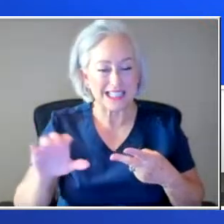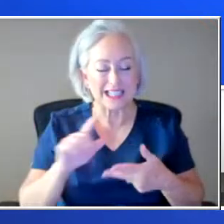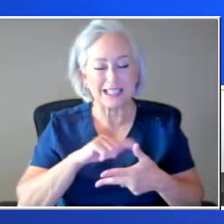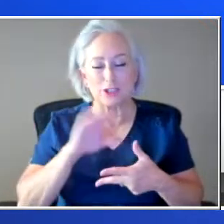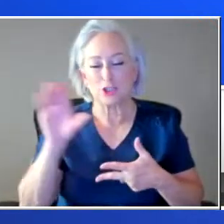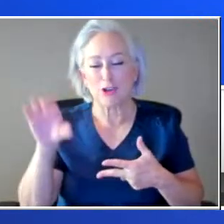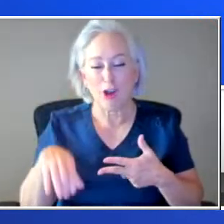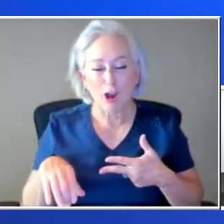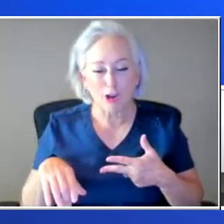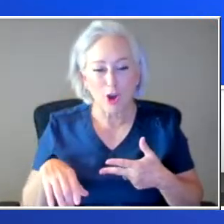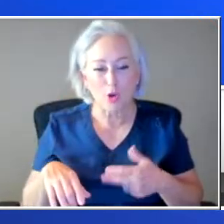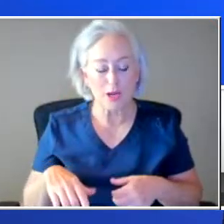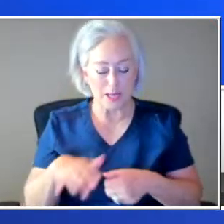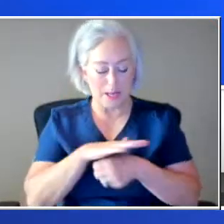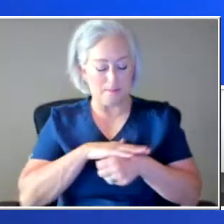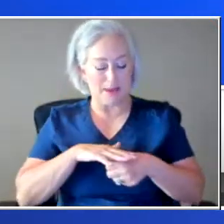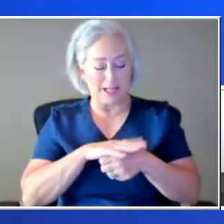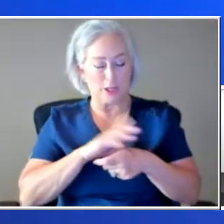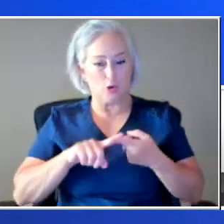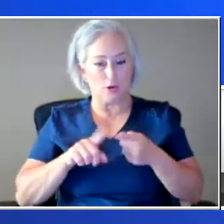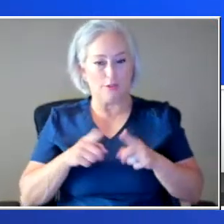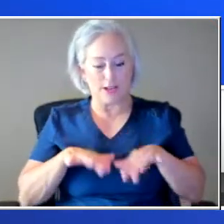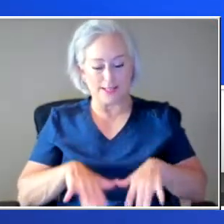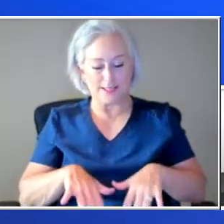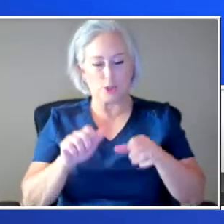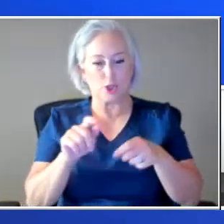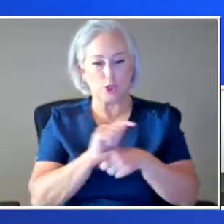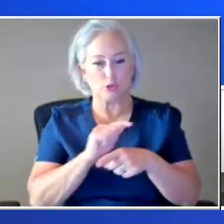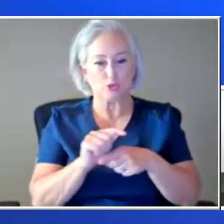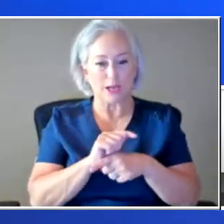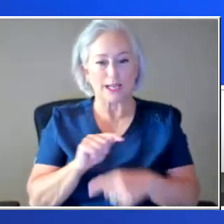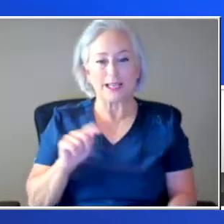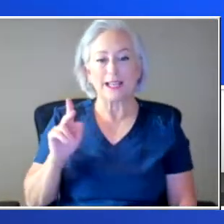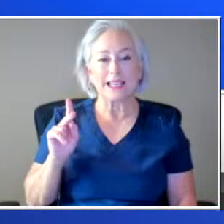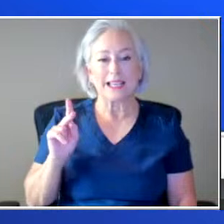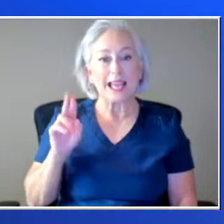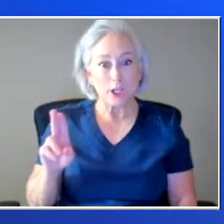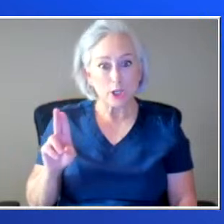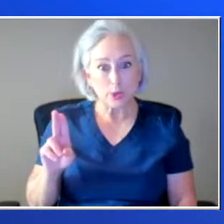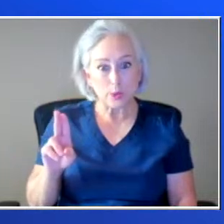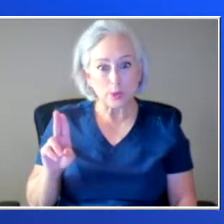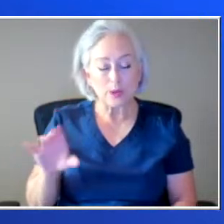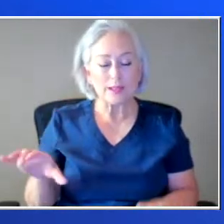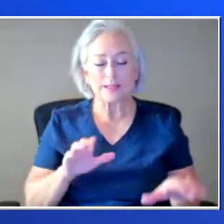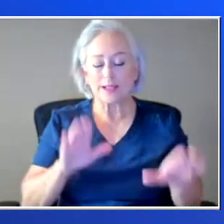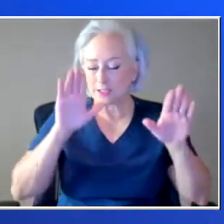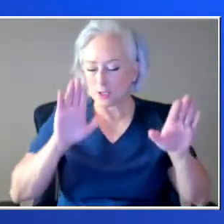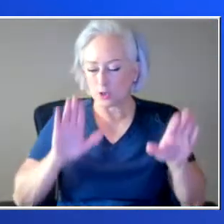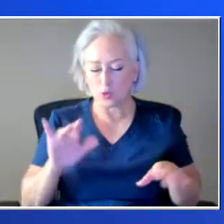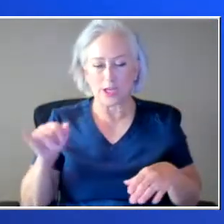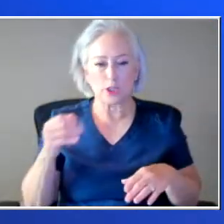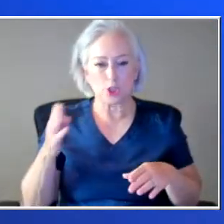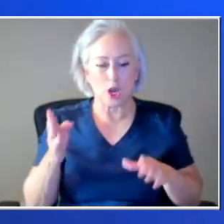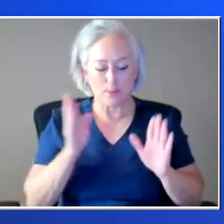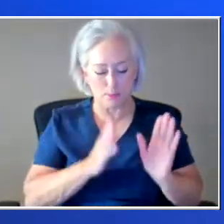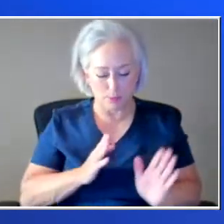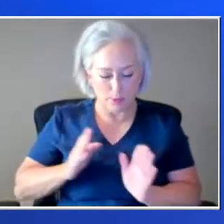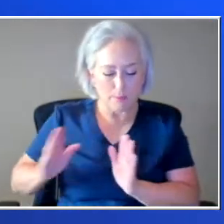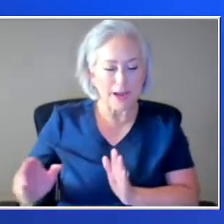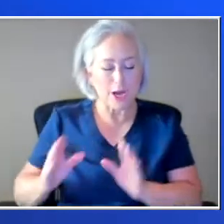all the training because KU does a wonderful job of preparing you and educating everybody on what they're supposed to